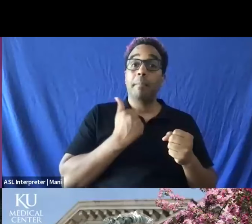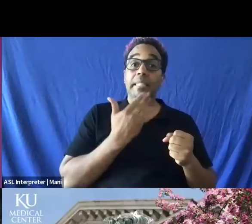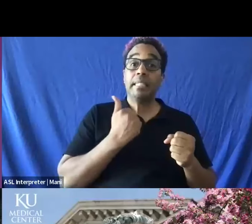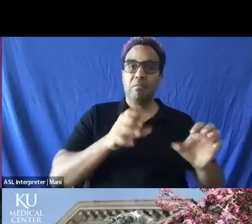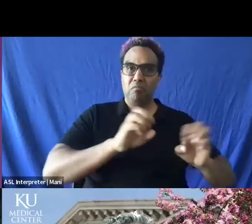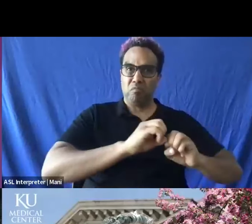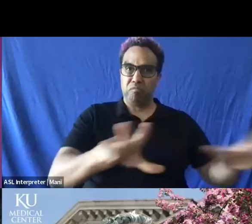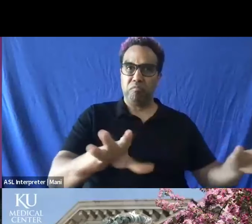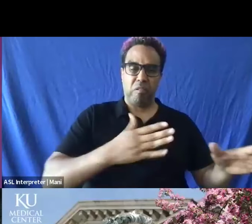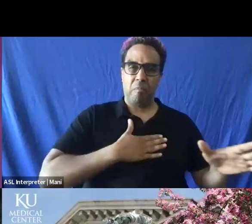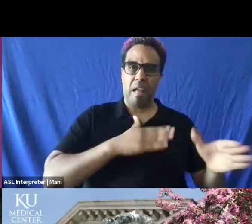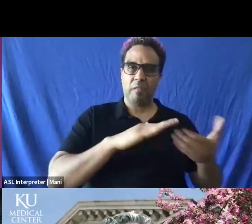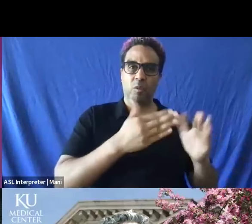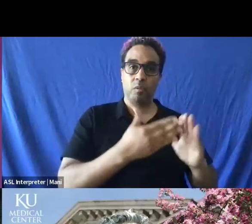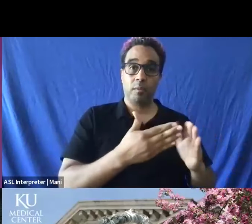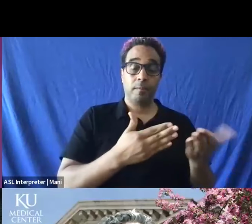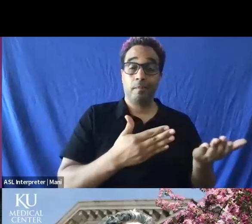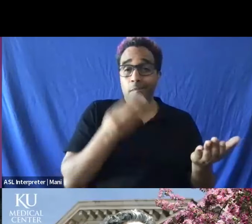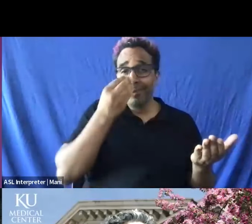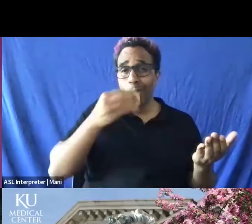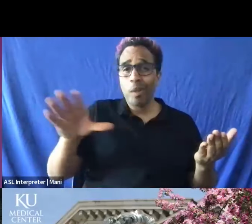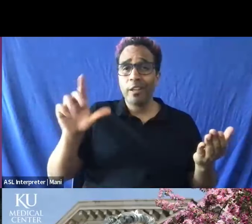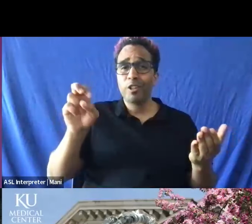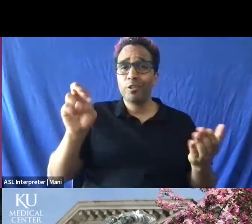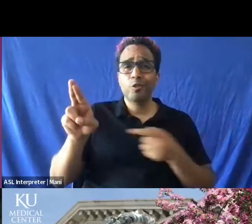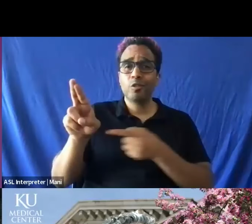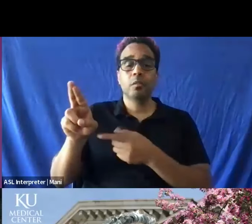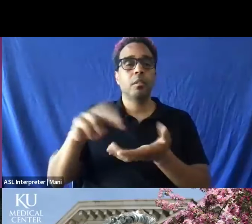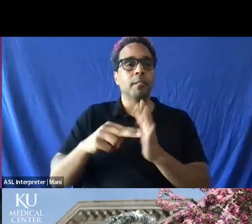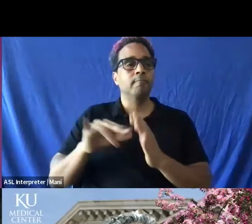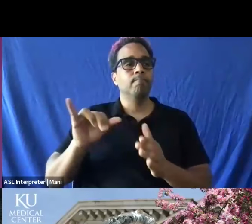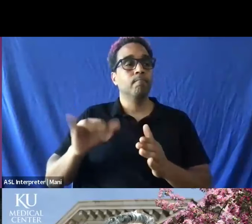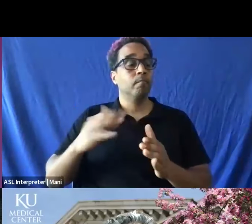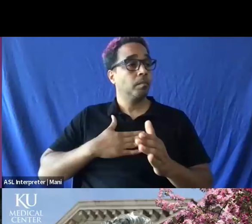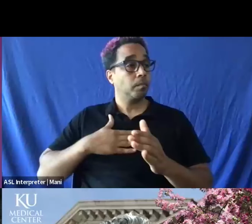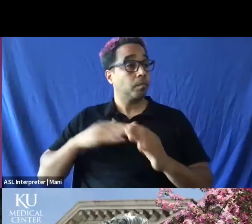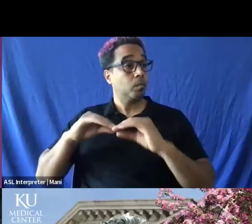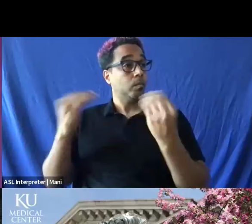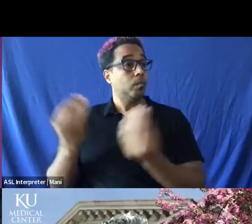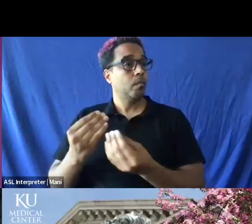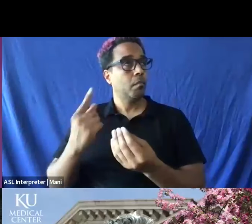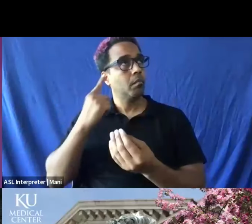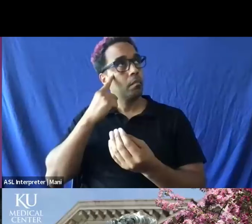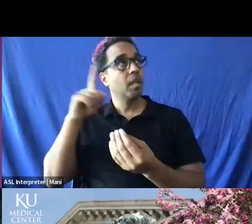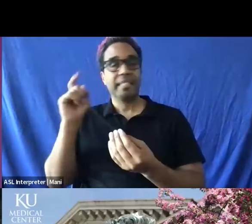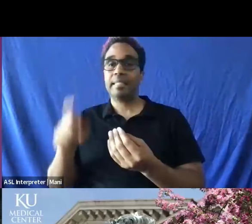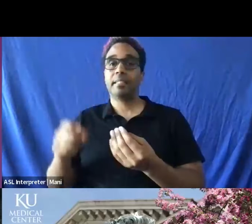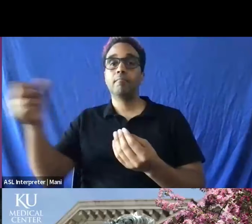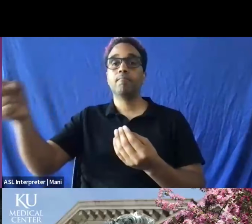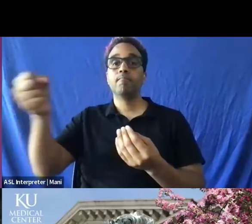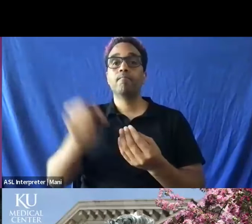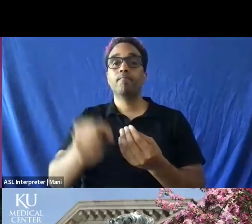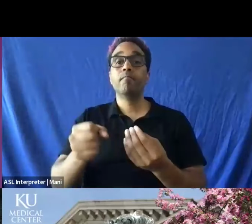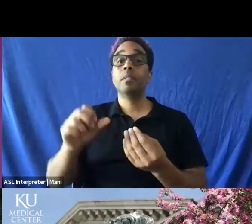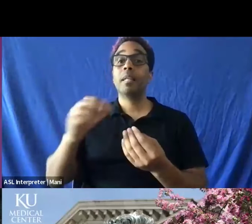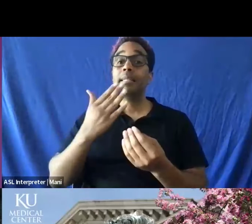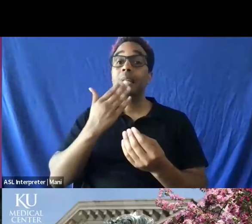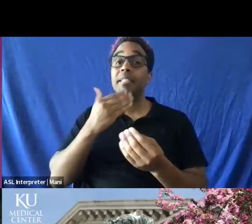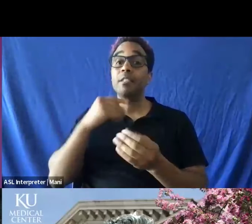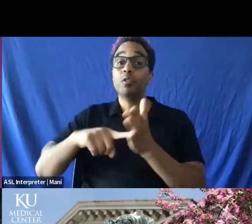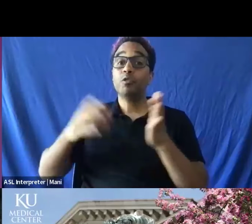need a structure in my organization to bring the diabetes researcher to the table. And maybe I need to let my cancer project take a back